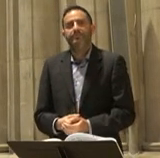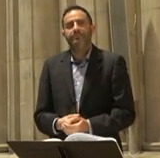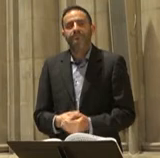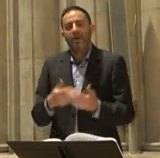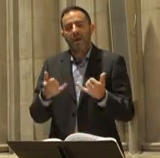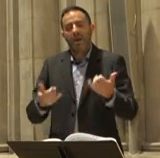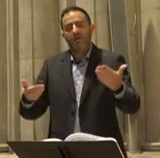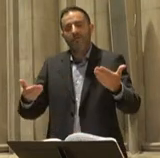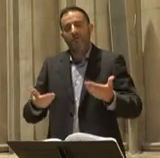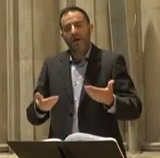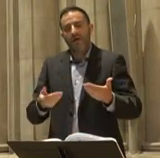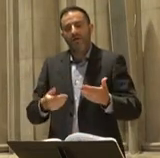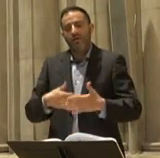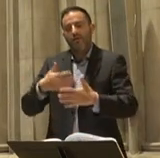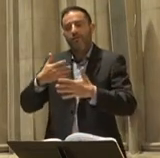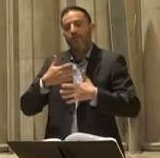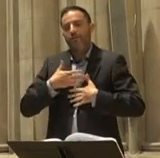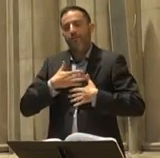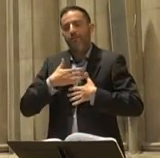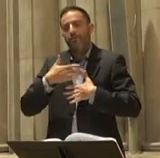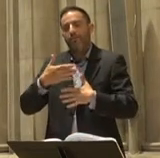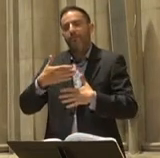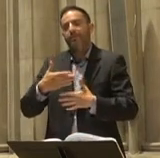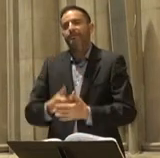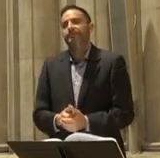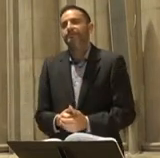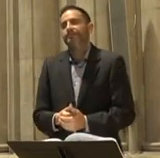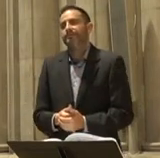Now I invite you to take a deep breath with me.